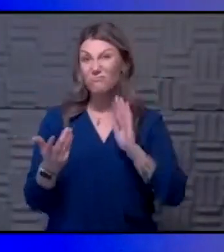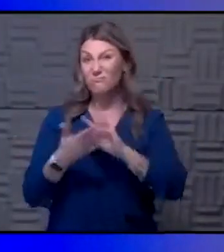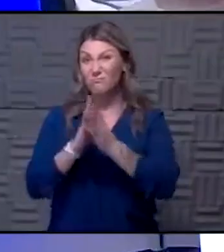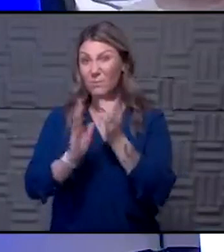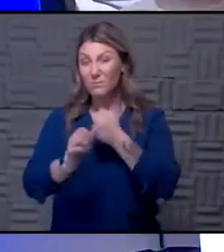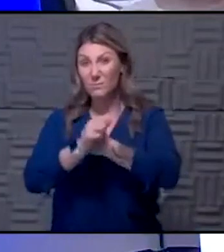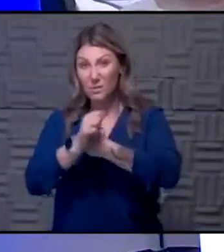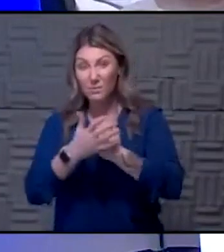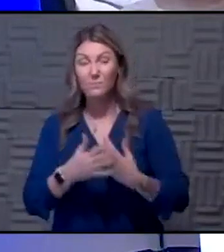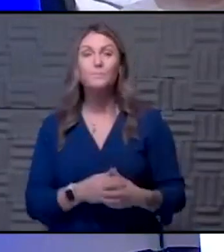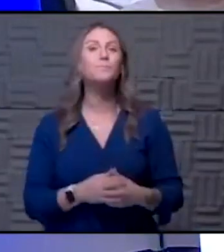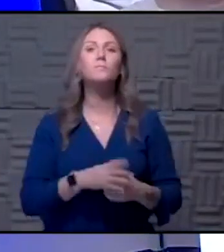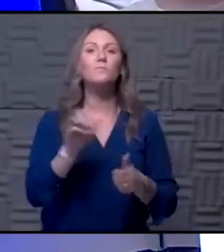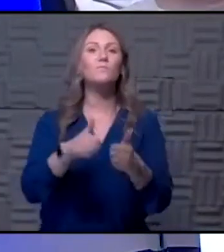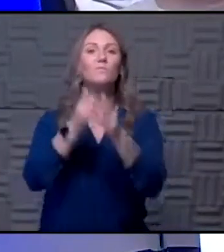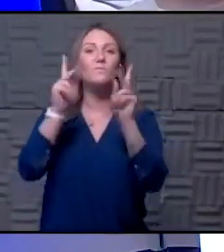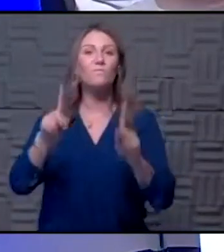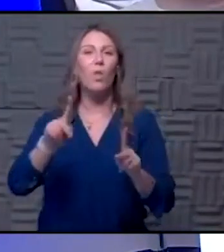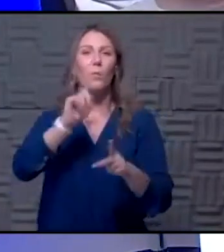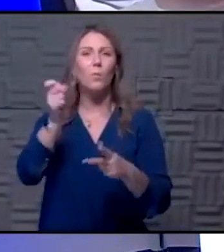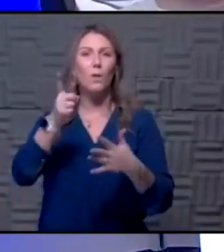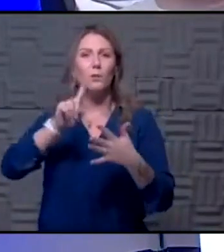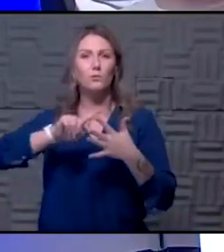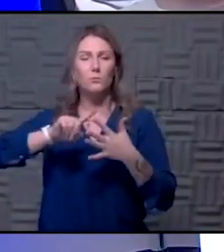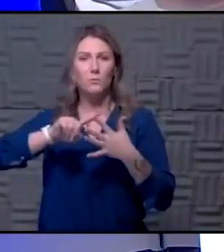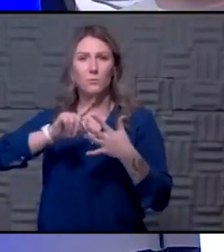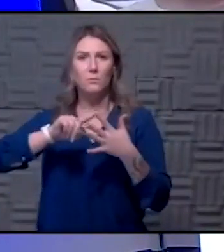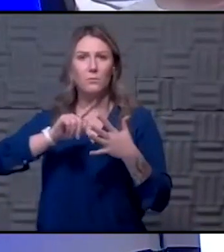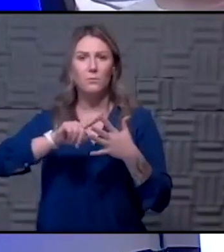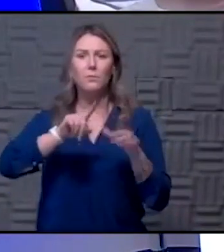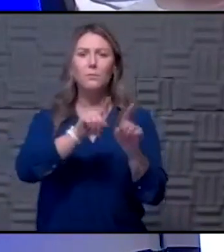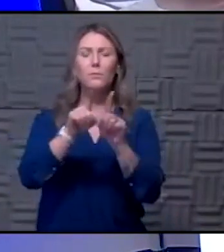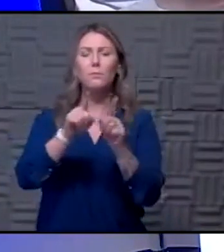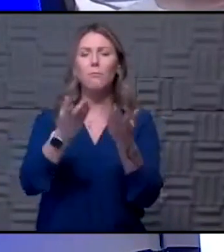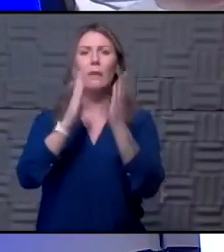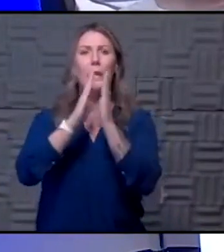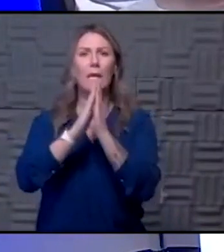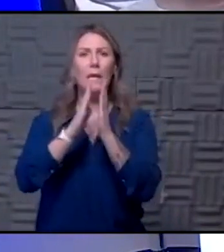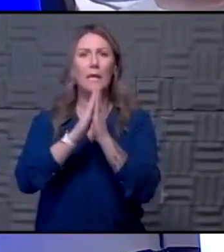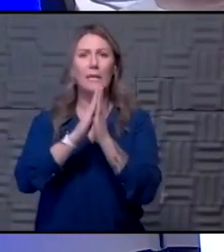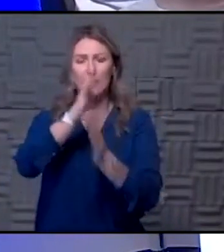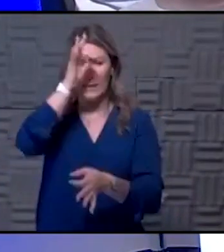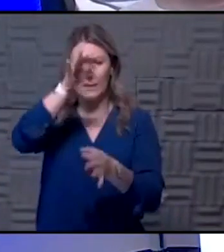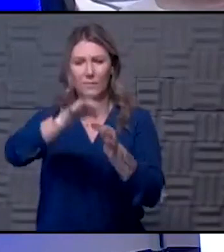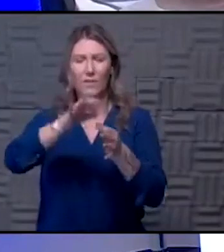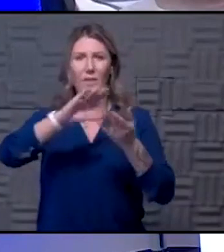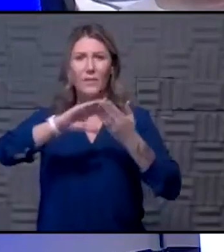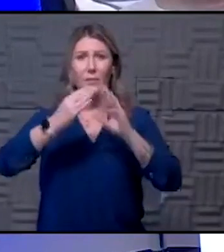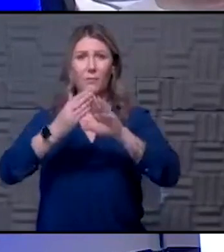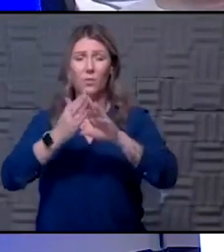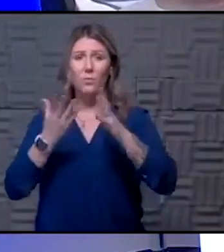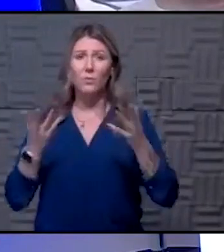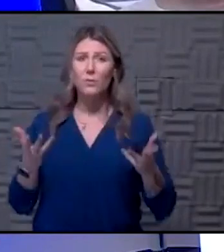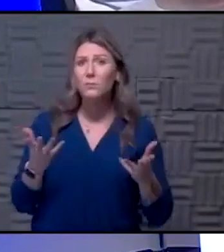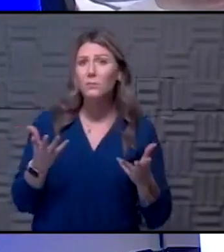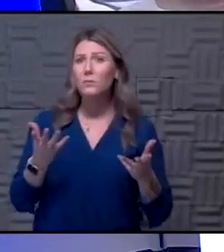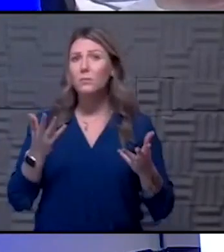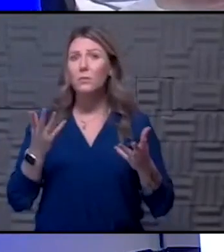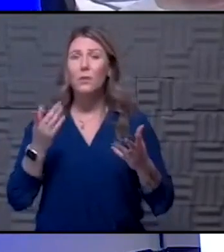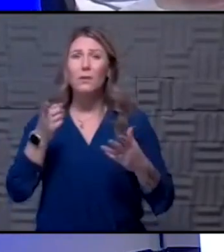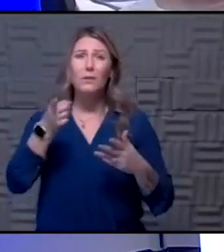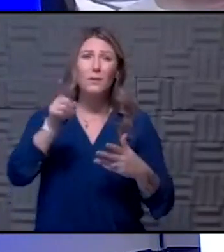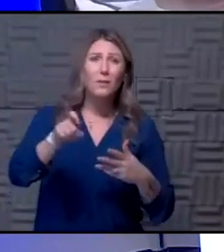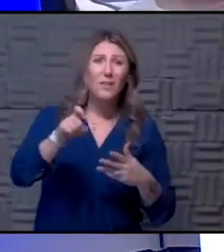dangerous. So the follow-up question that he has is, he also is asking about, should the faith communities be worrying about variants, and is